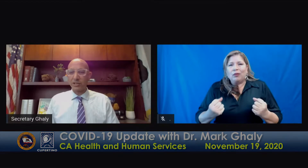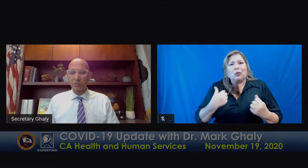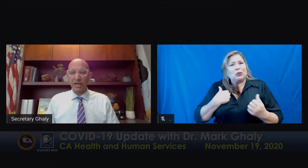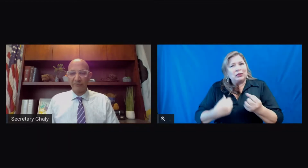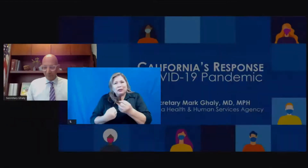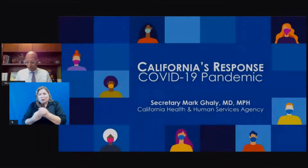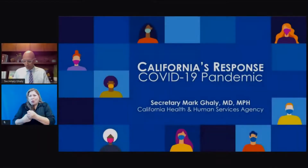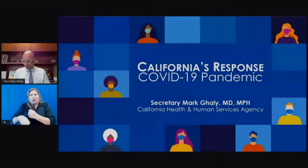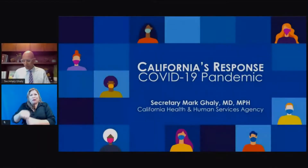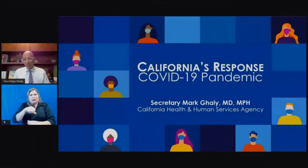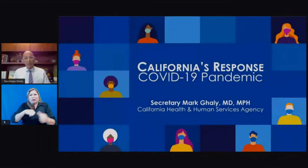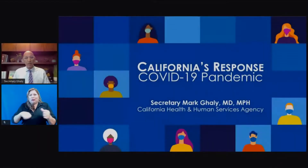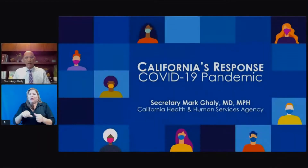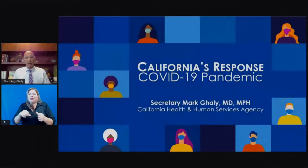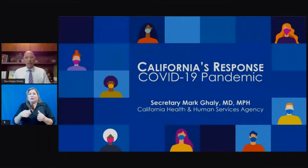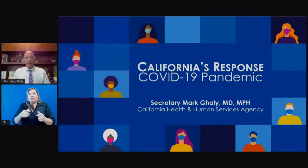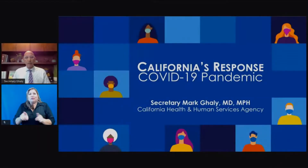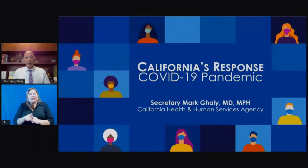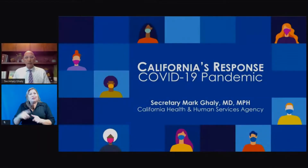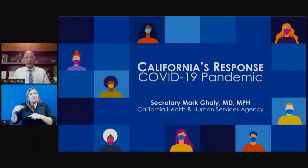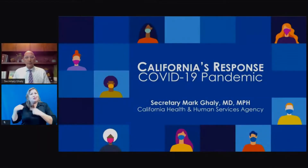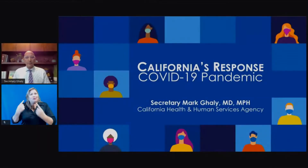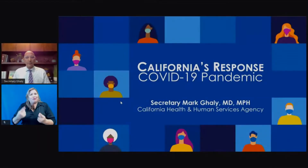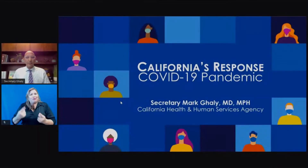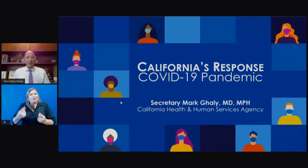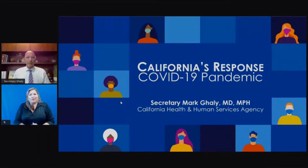come together as we have before.